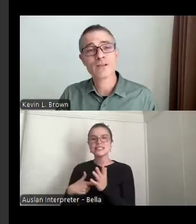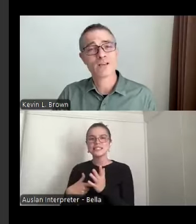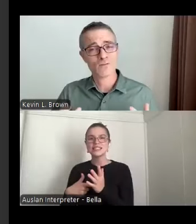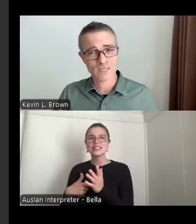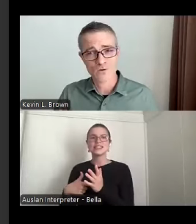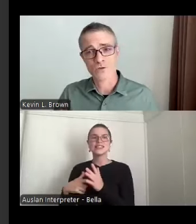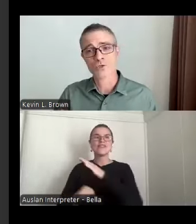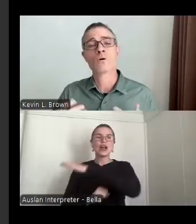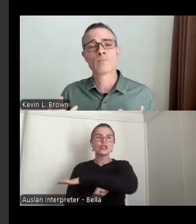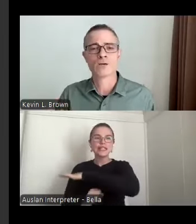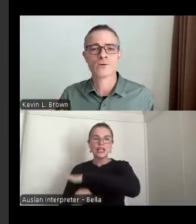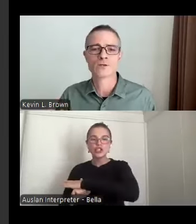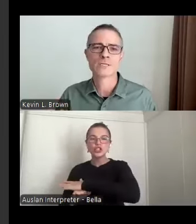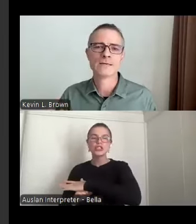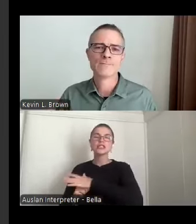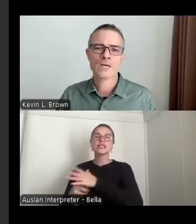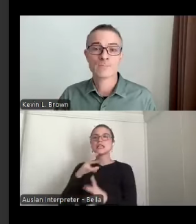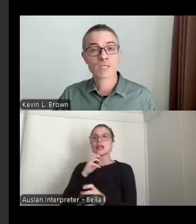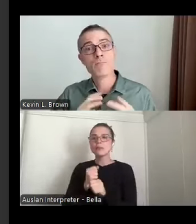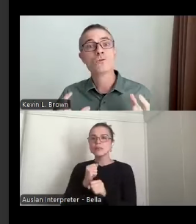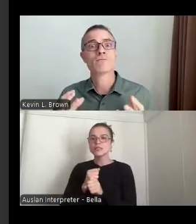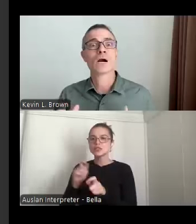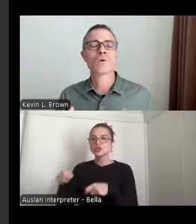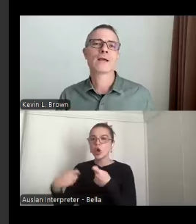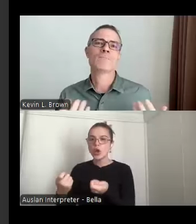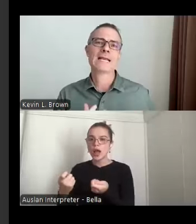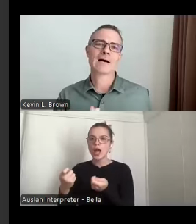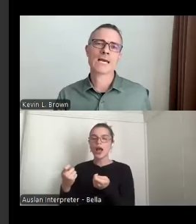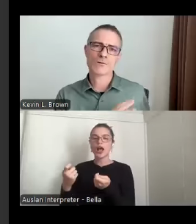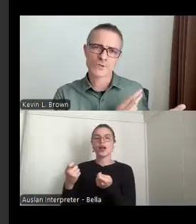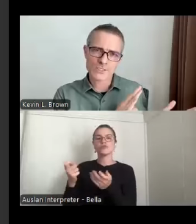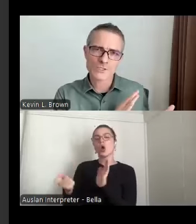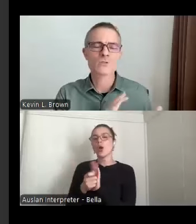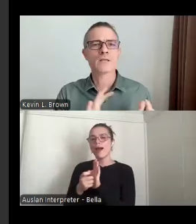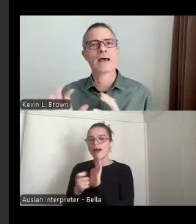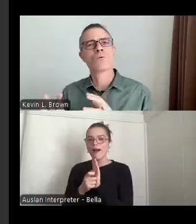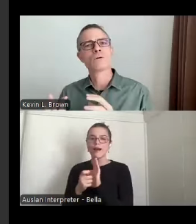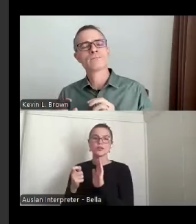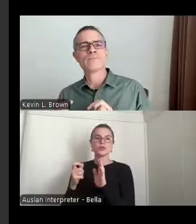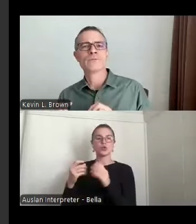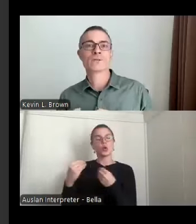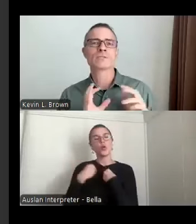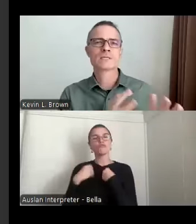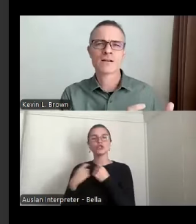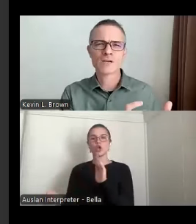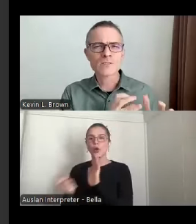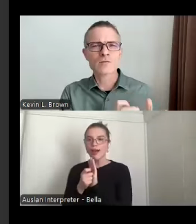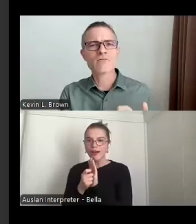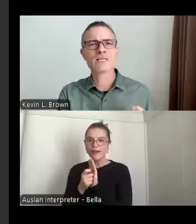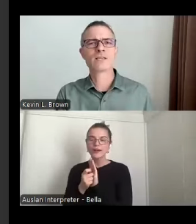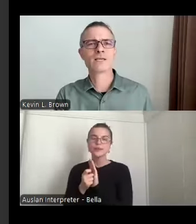maybe government donors, corporate donors. Since most of our work at Mighty Ally really skews to that world versus kind